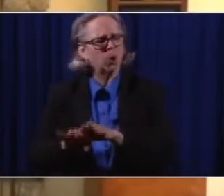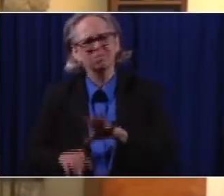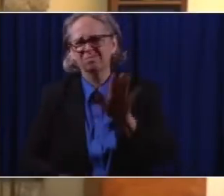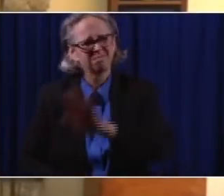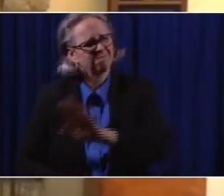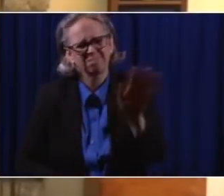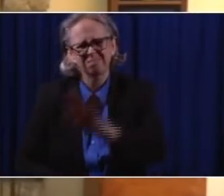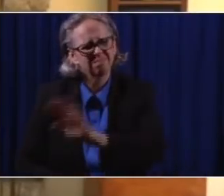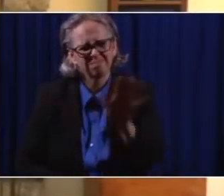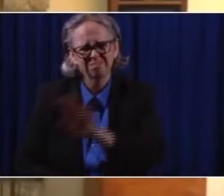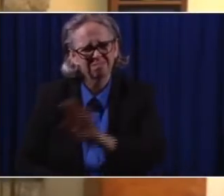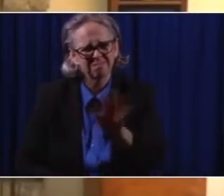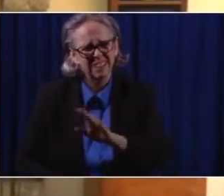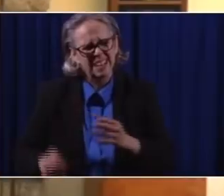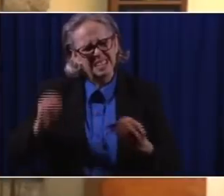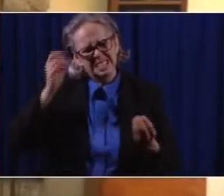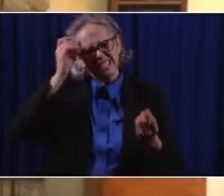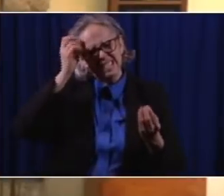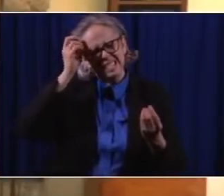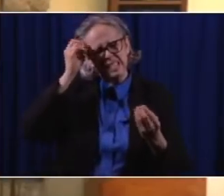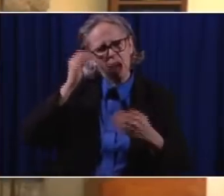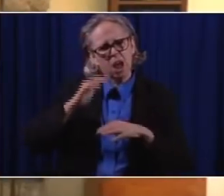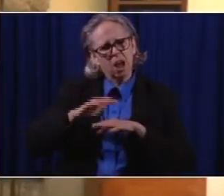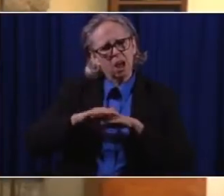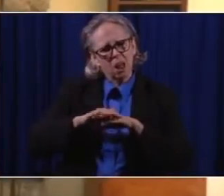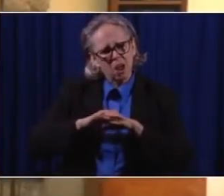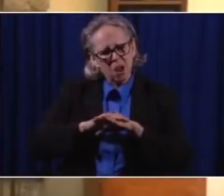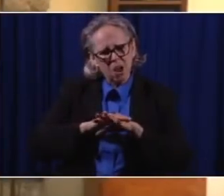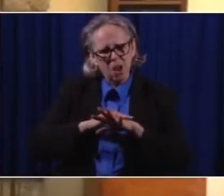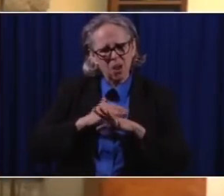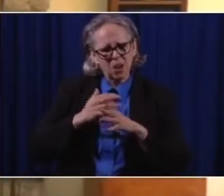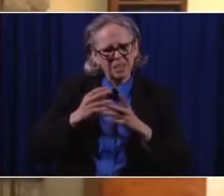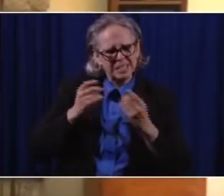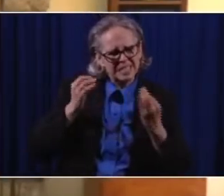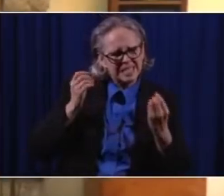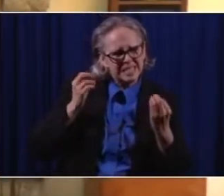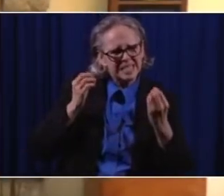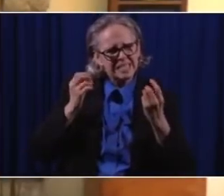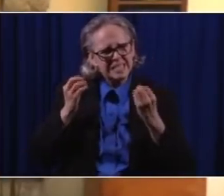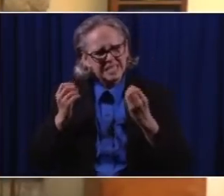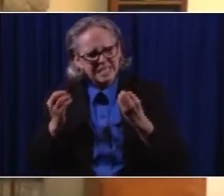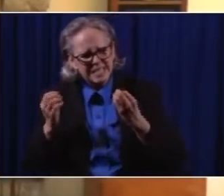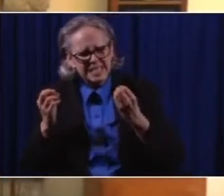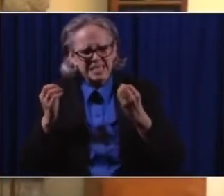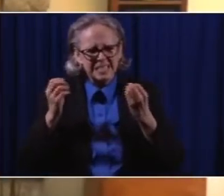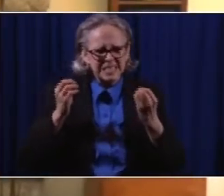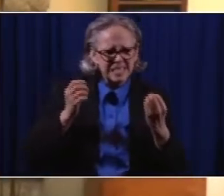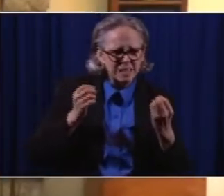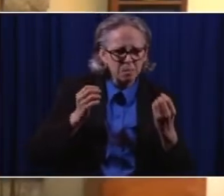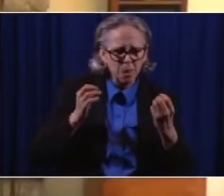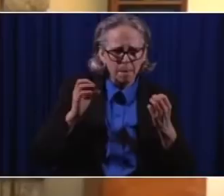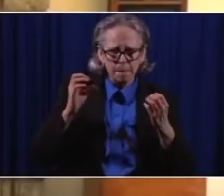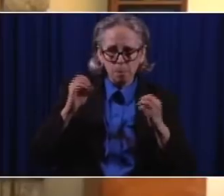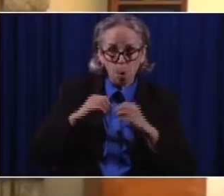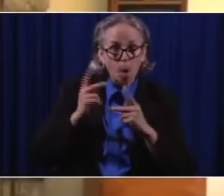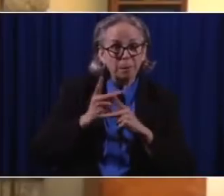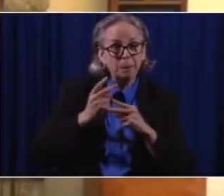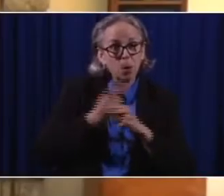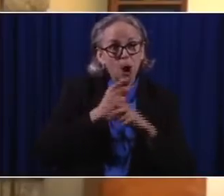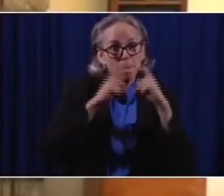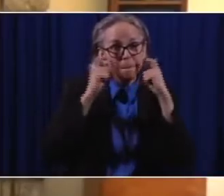get mask wearing up this week, if we can see things move in our direction, yes, we